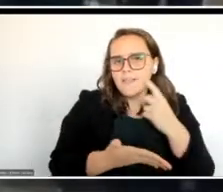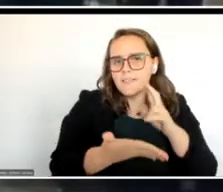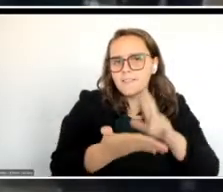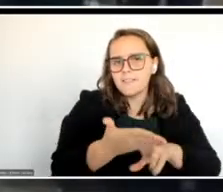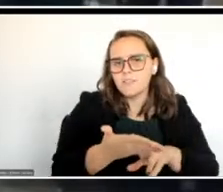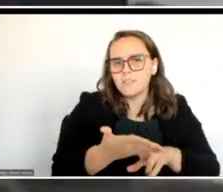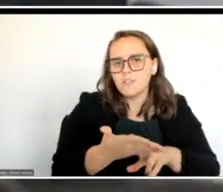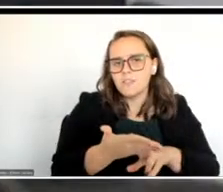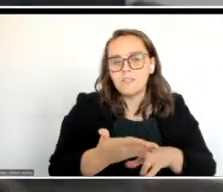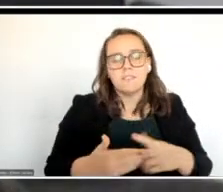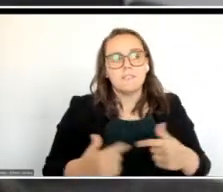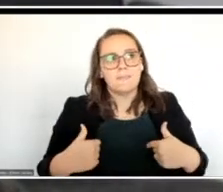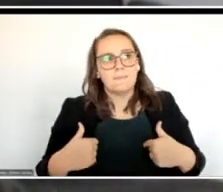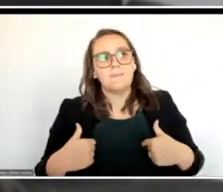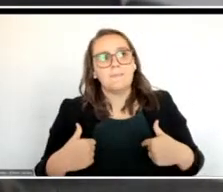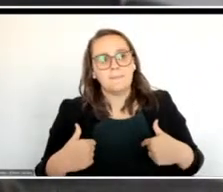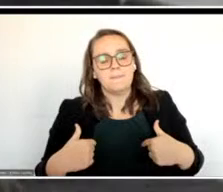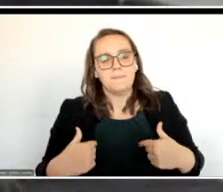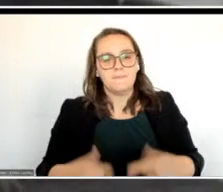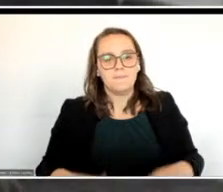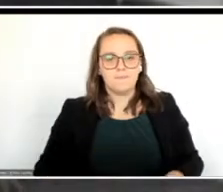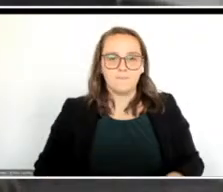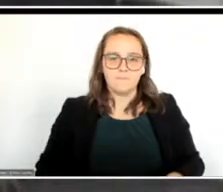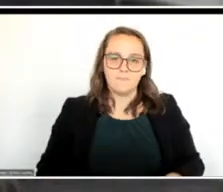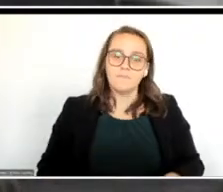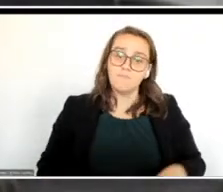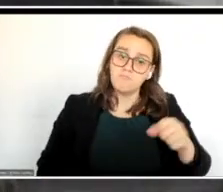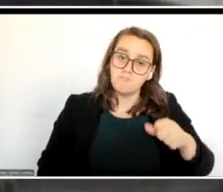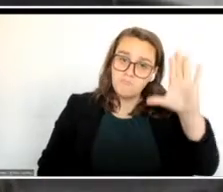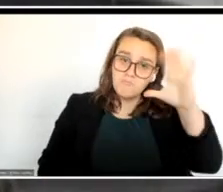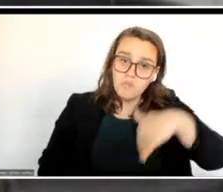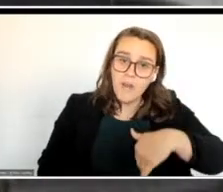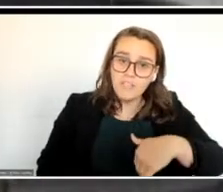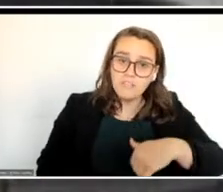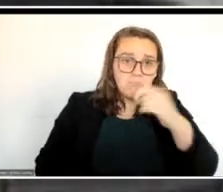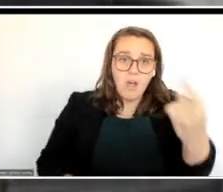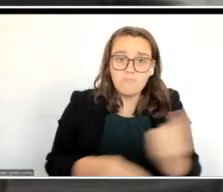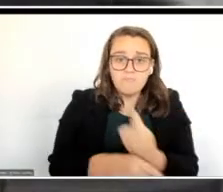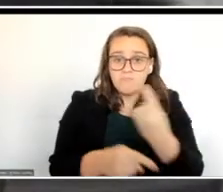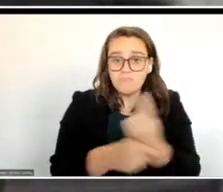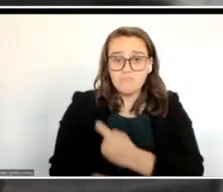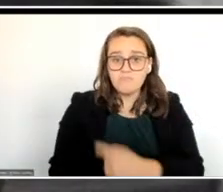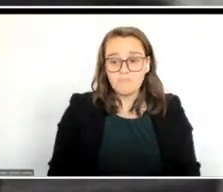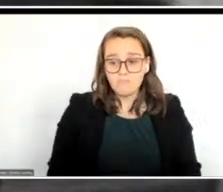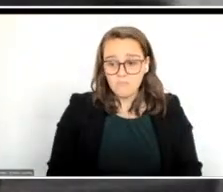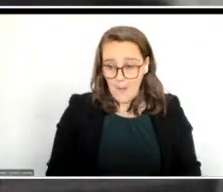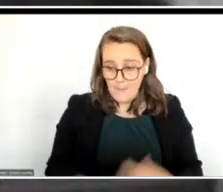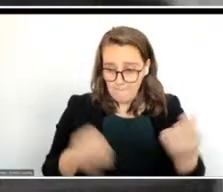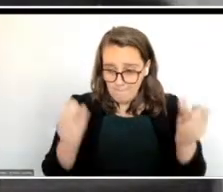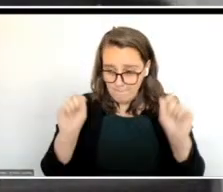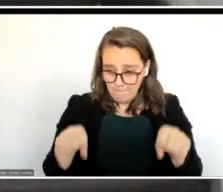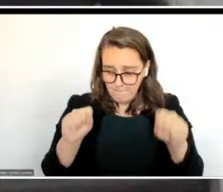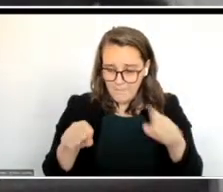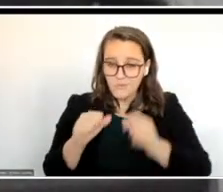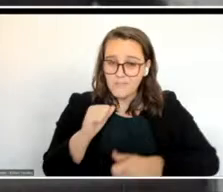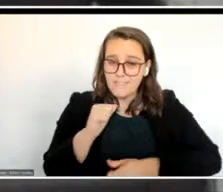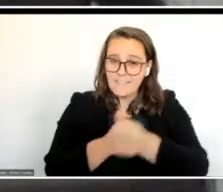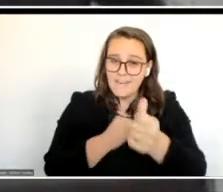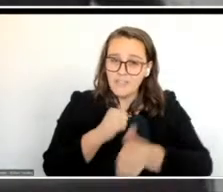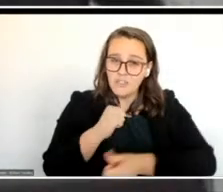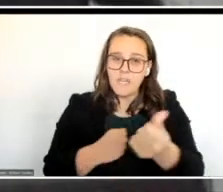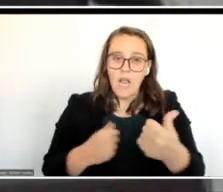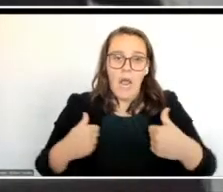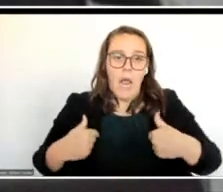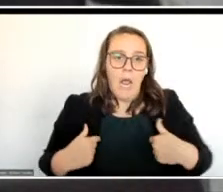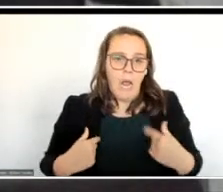I did. It is odd. It is non-standard. It is potentially dangerous. I personally thought